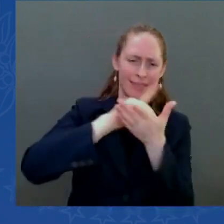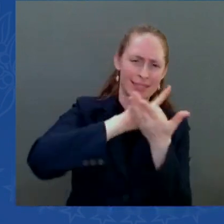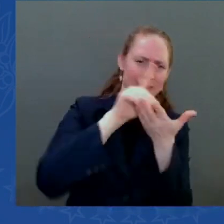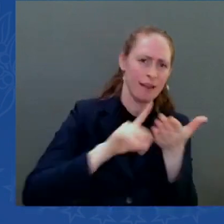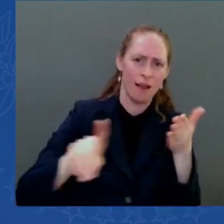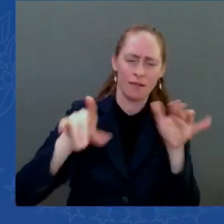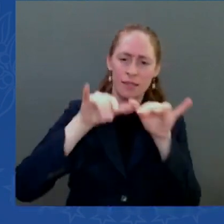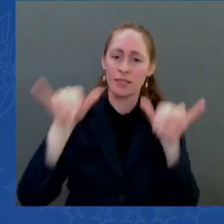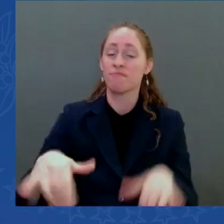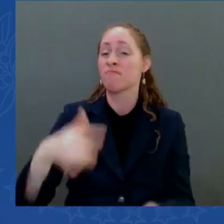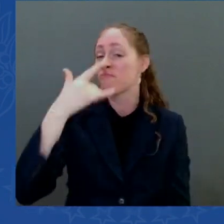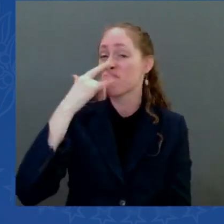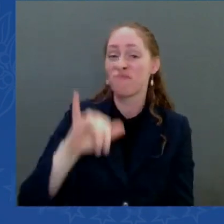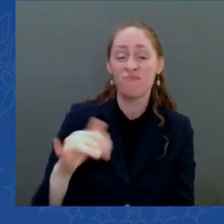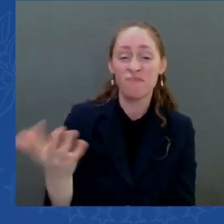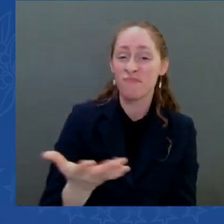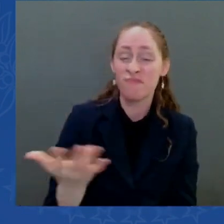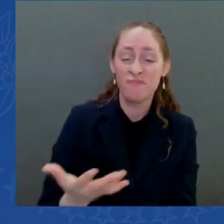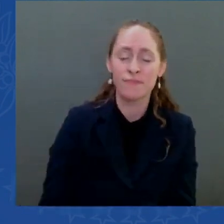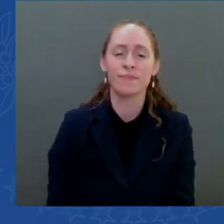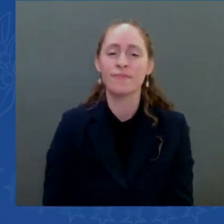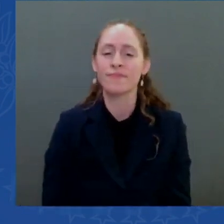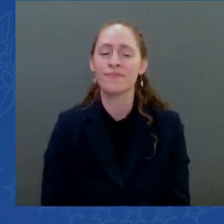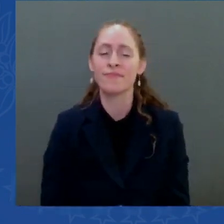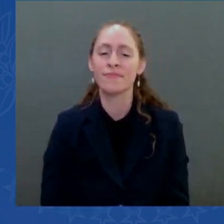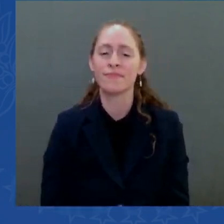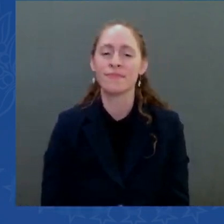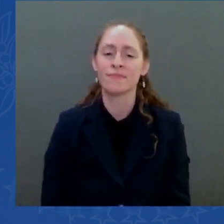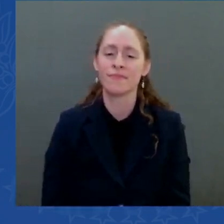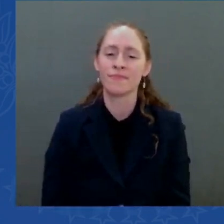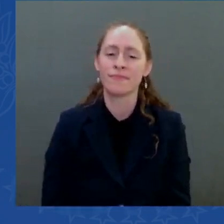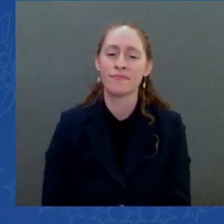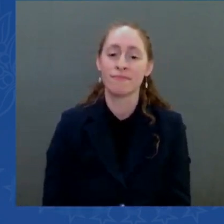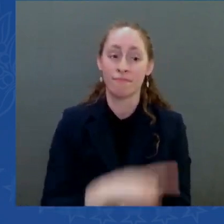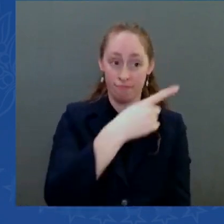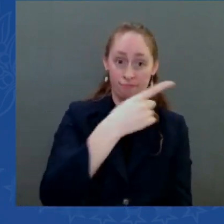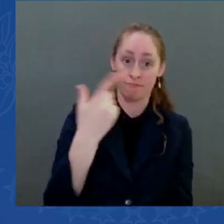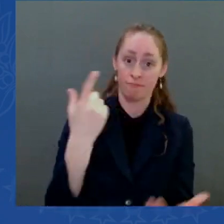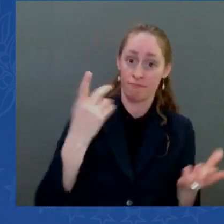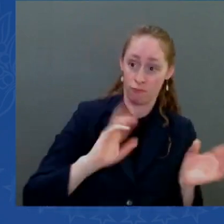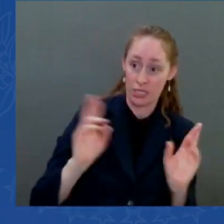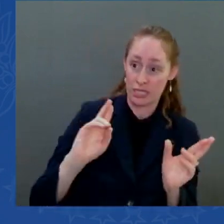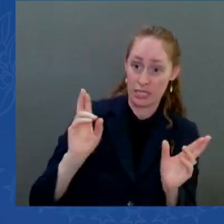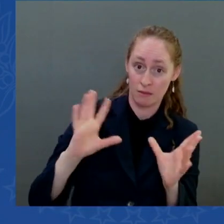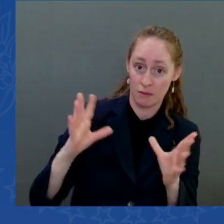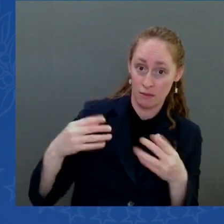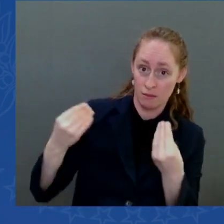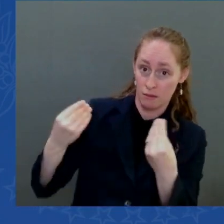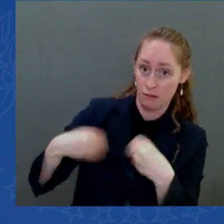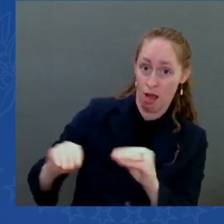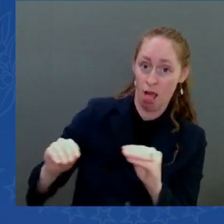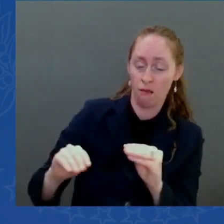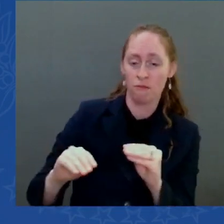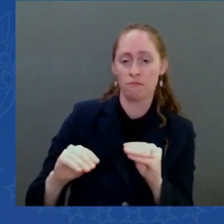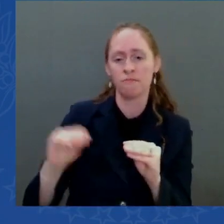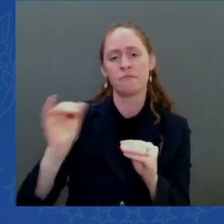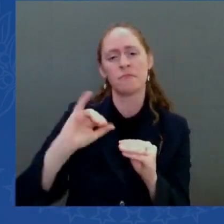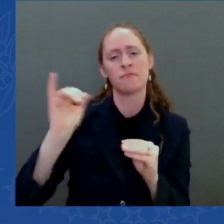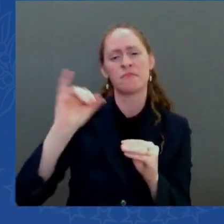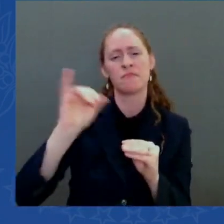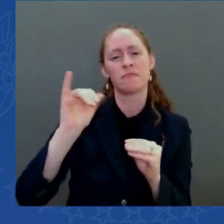when they try to bring the drug on market. It's like in our case, the FDA approved it. And the way it works is they go, how much did you